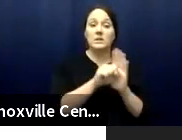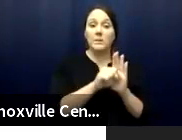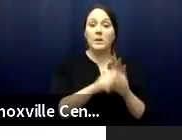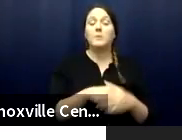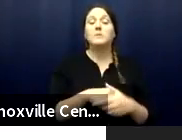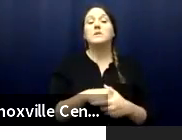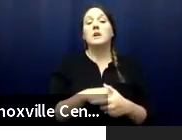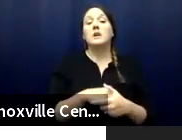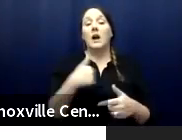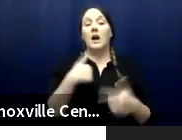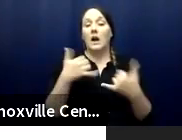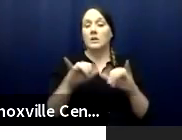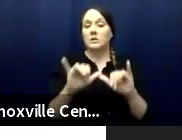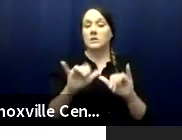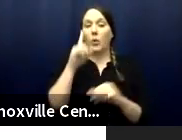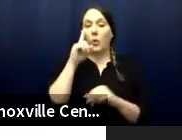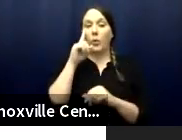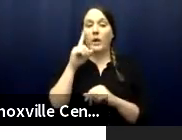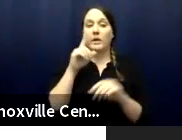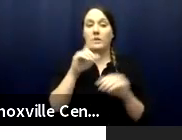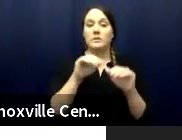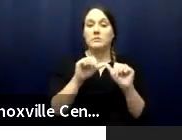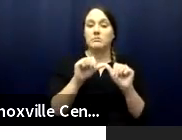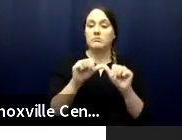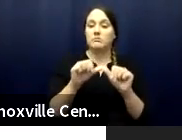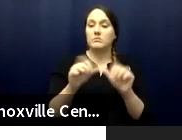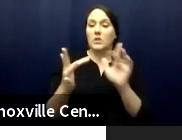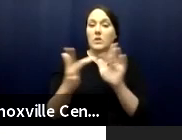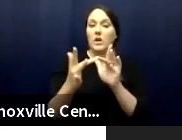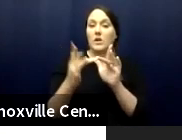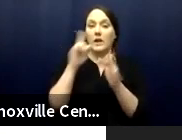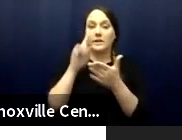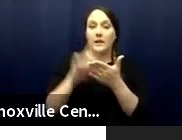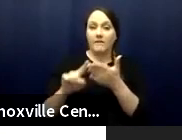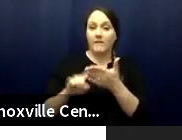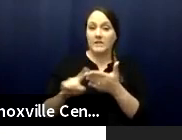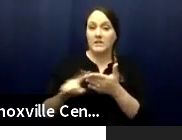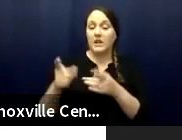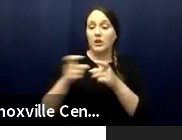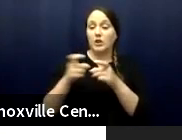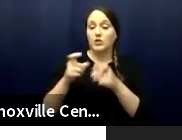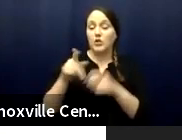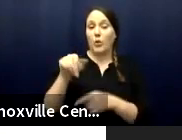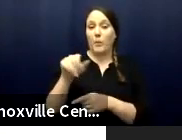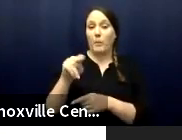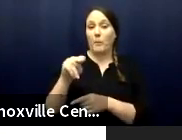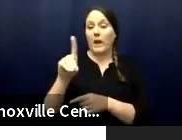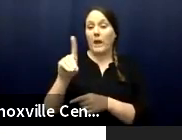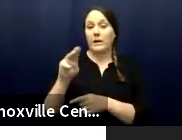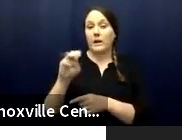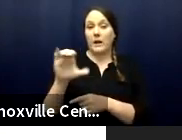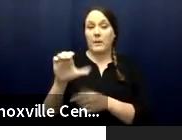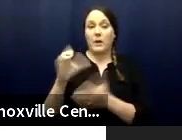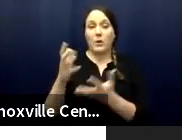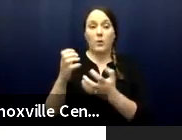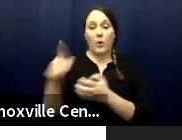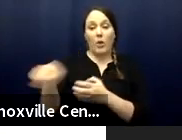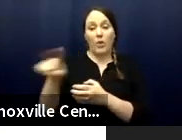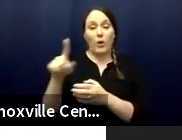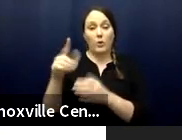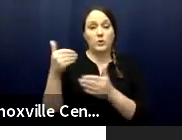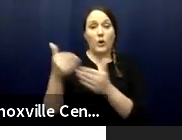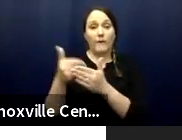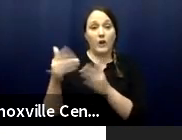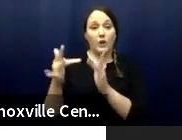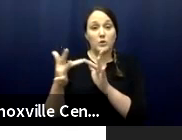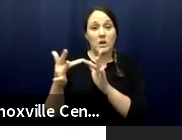that to maintain contact investigation and to control a pandemic, we want those with close contact of an active